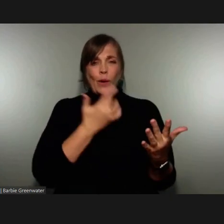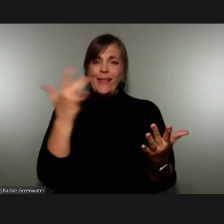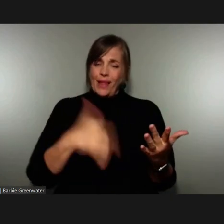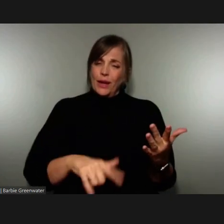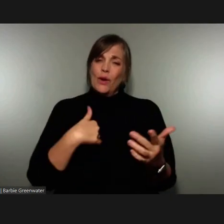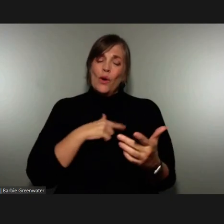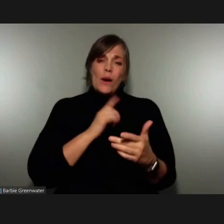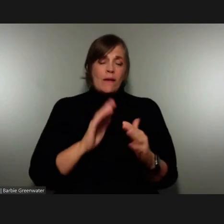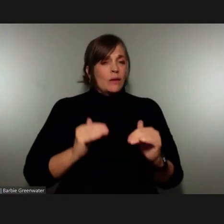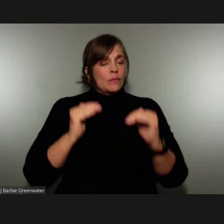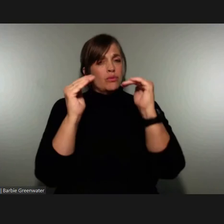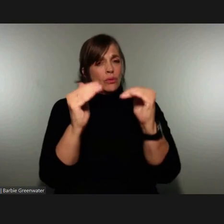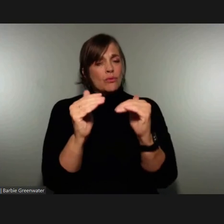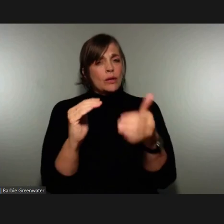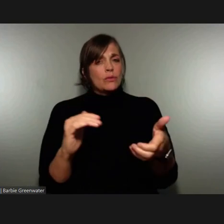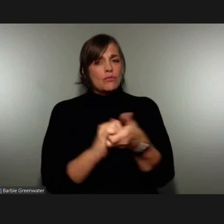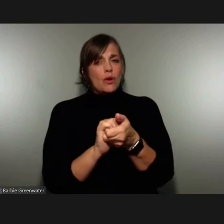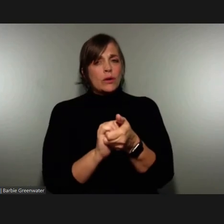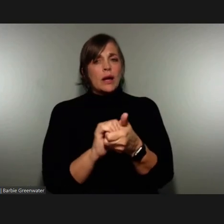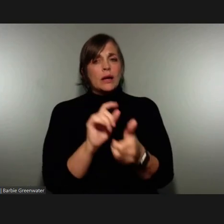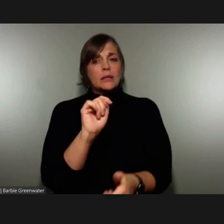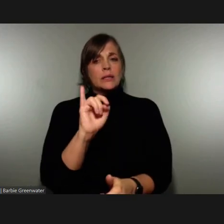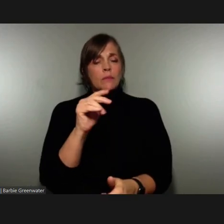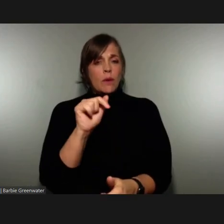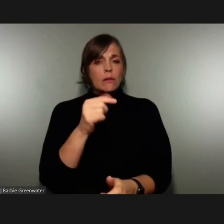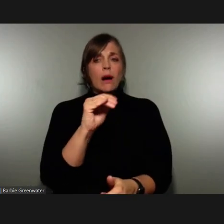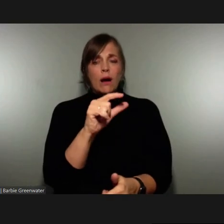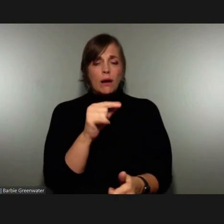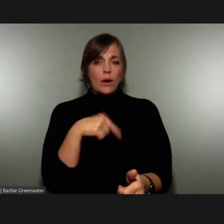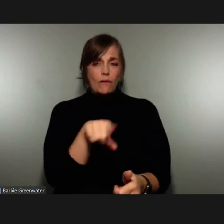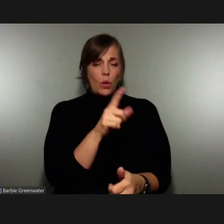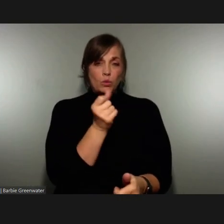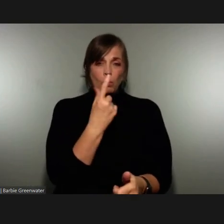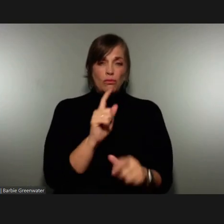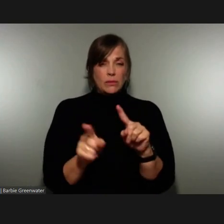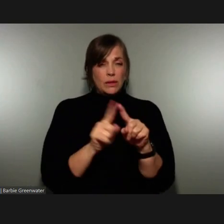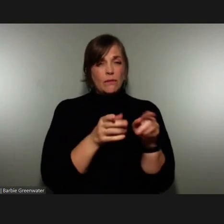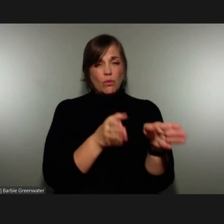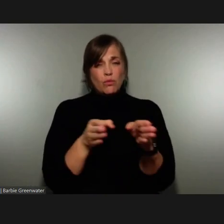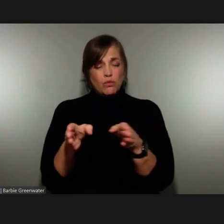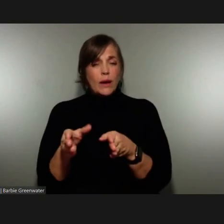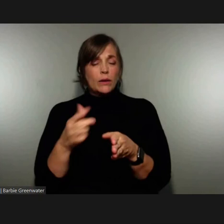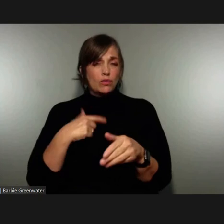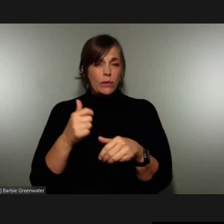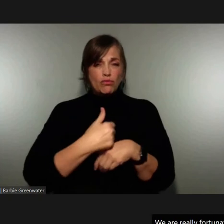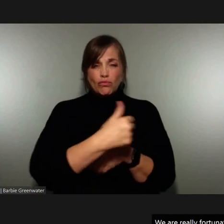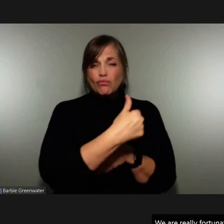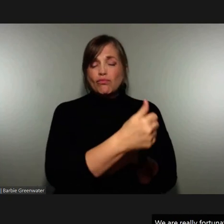TMACOG, with a leadership team that understands the importance of multimodal transportation planning here in our